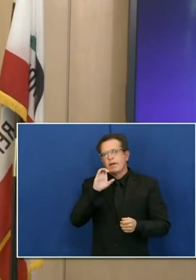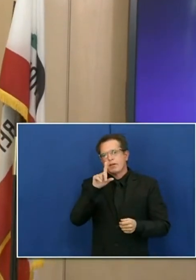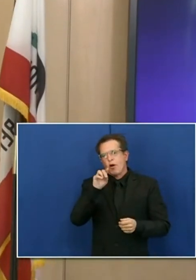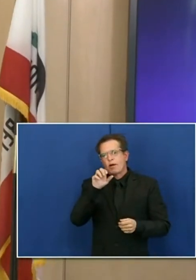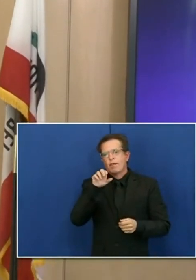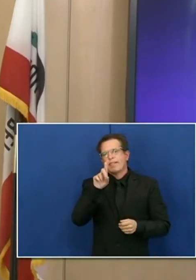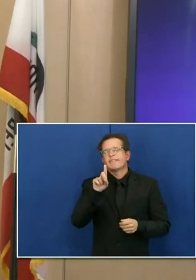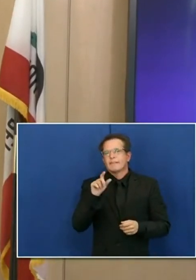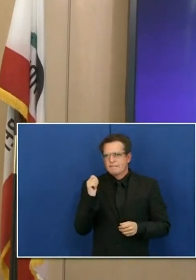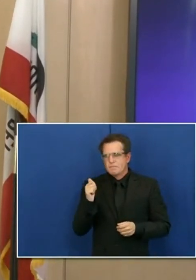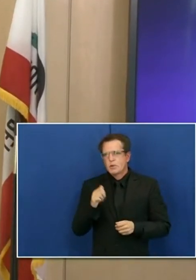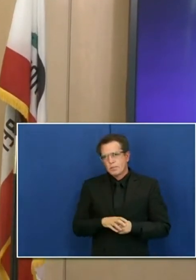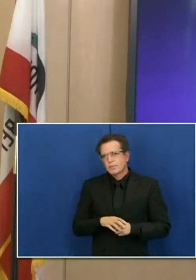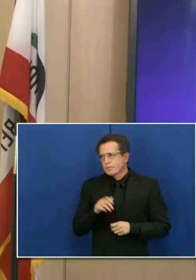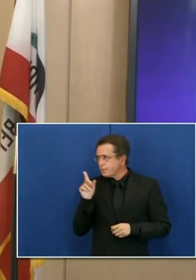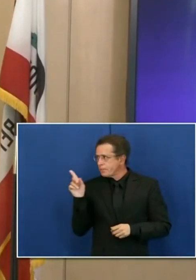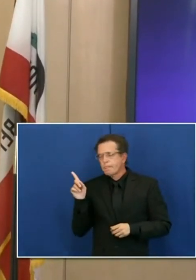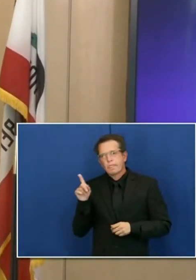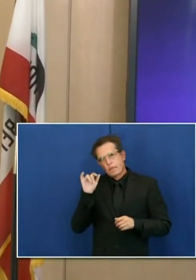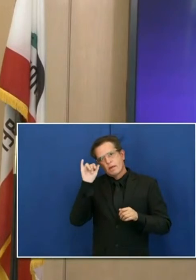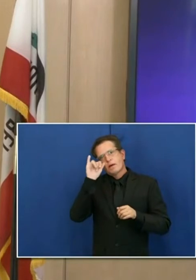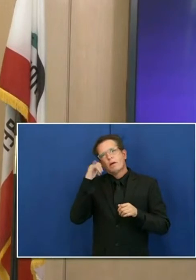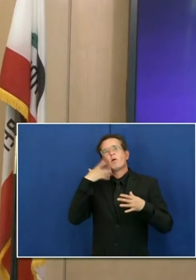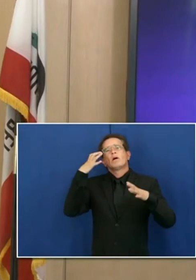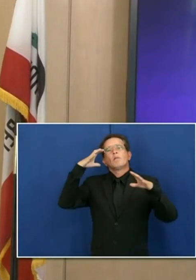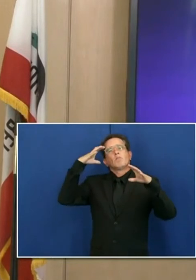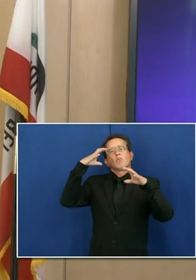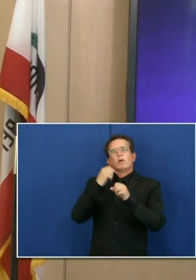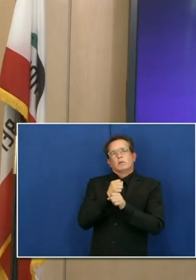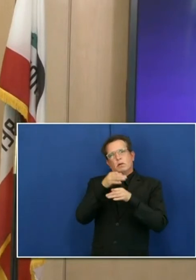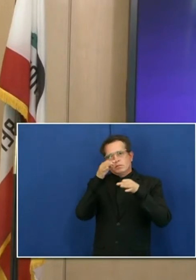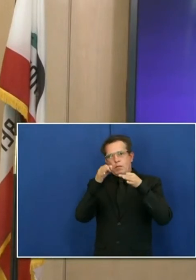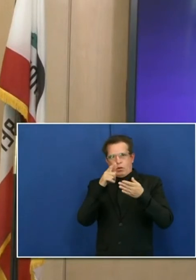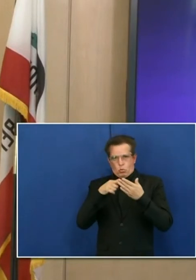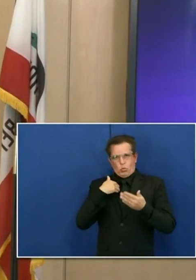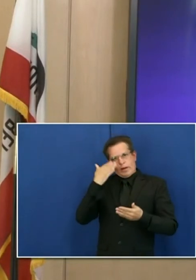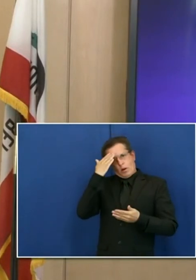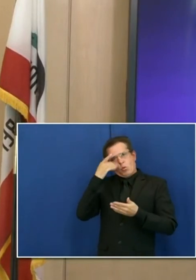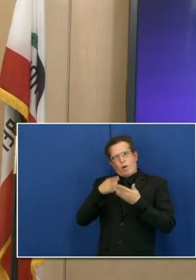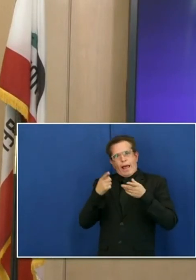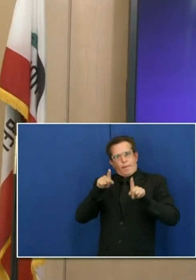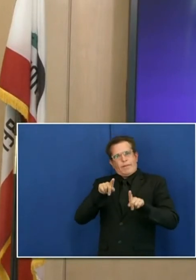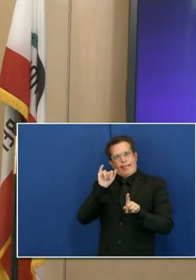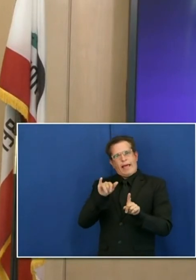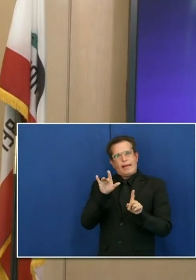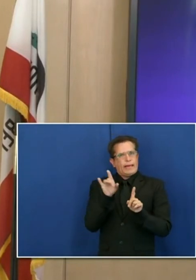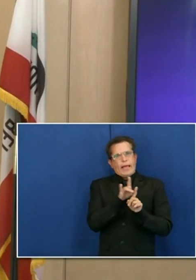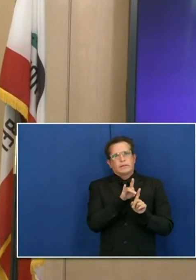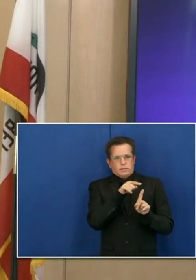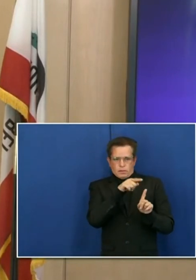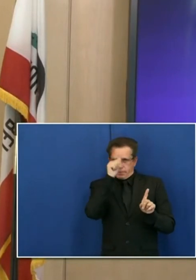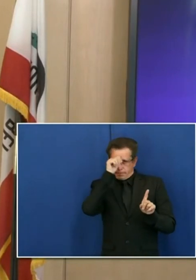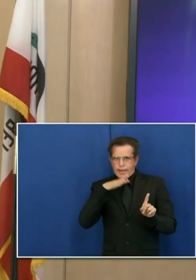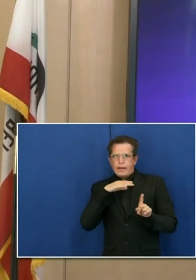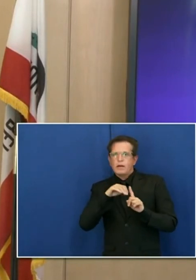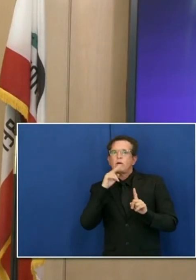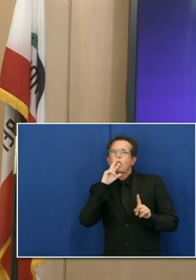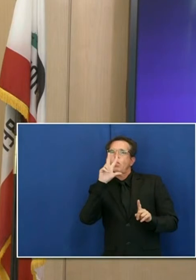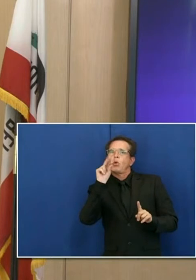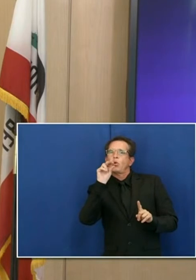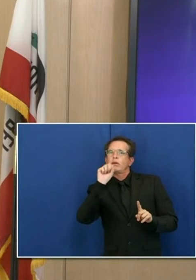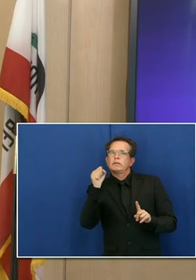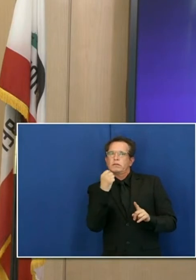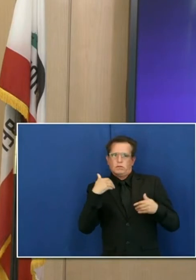Thank you, Dr. Anderson. Again, just to briefly overview what we know about the case, this is a man in his 30s with